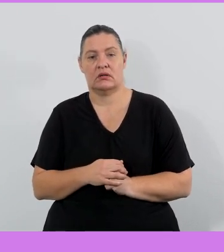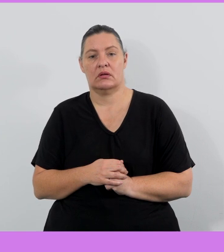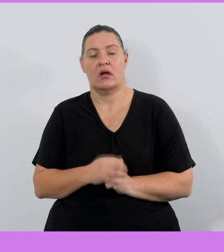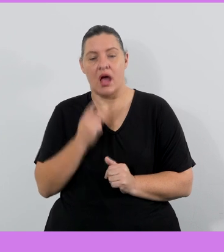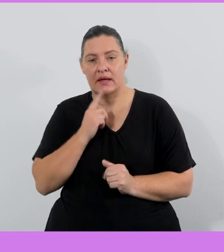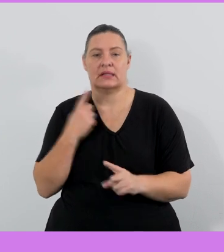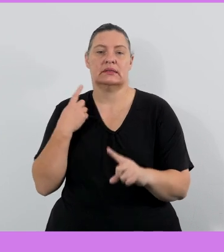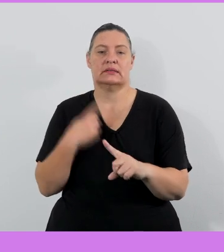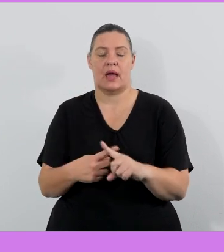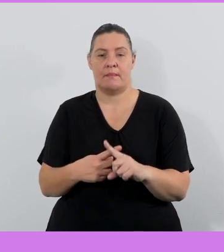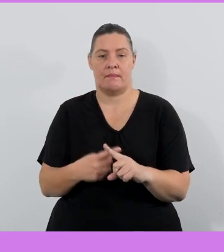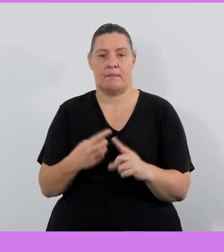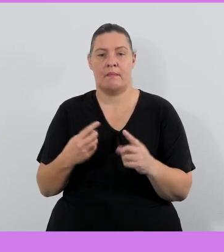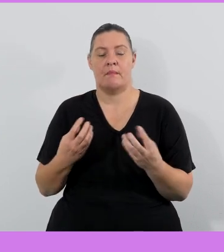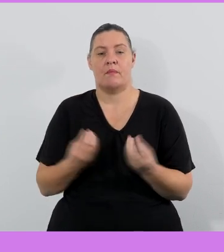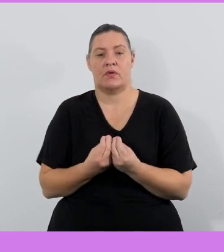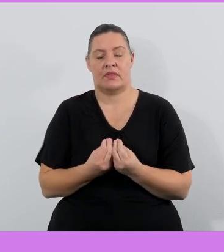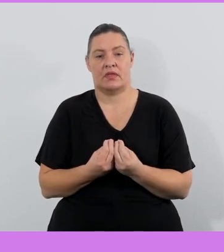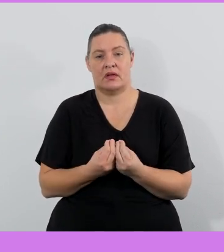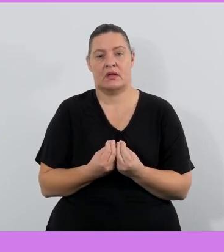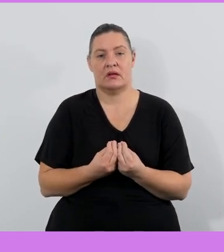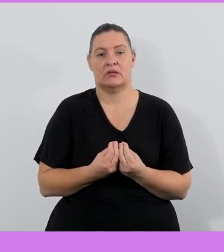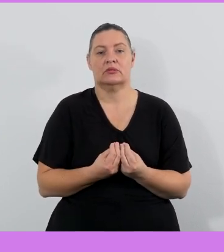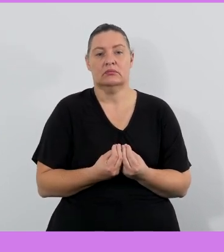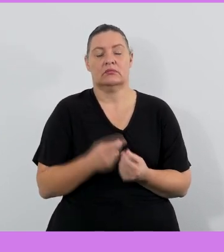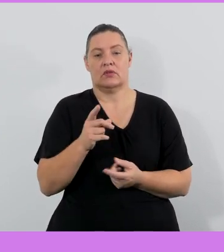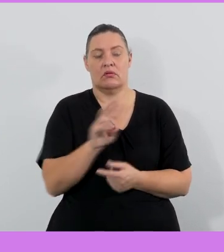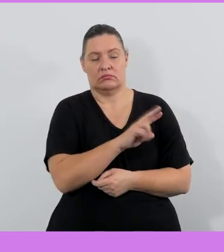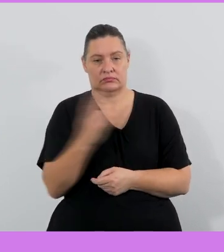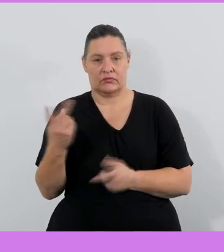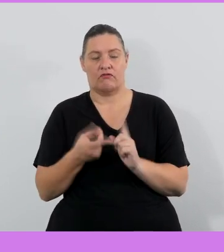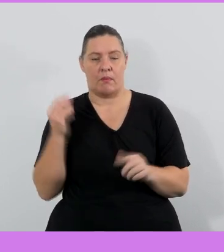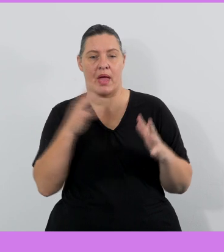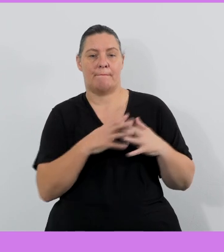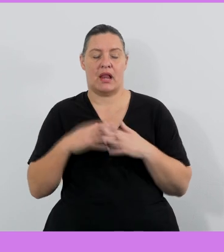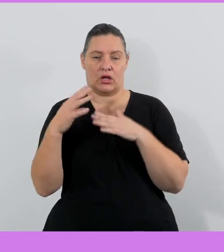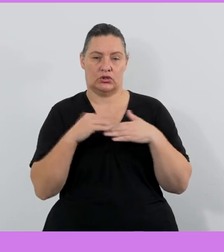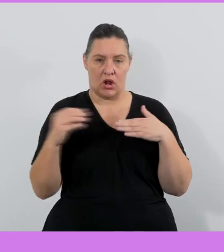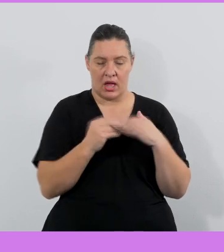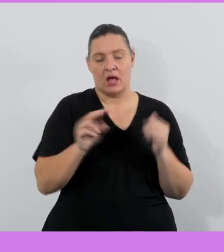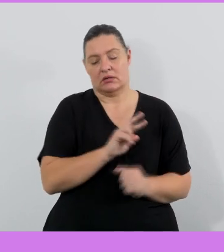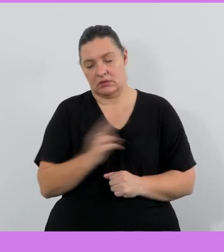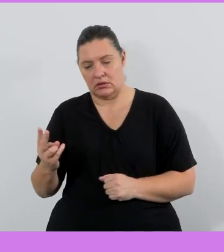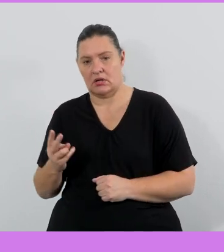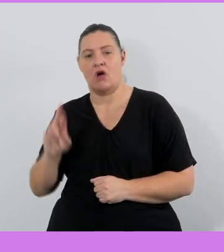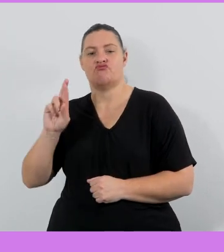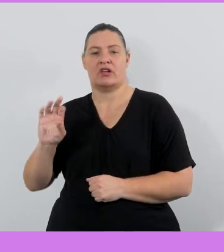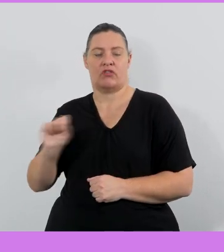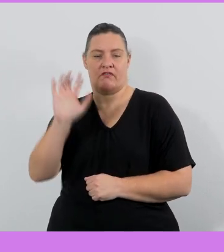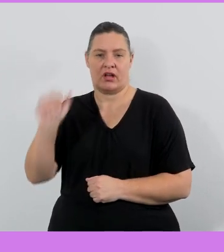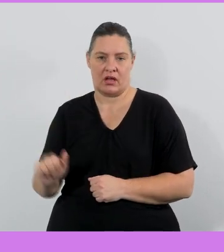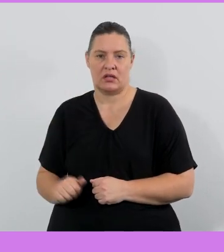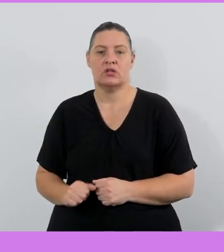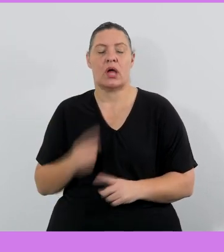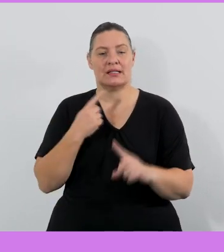here, and you multiply that by, so I'm converting now from American dollars to South African rand. So therefore I multiply